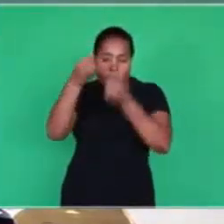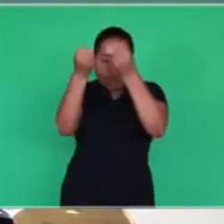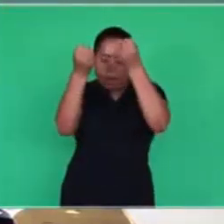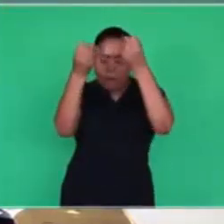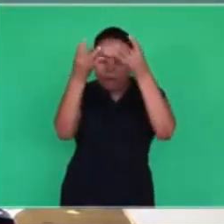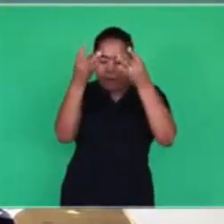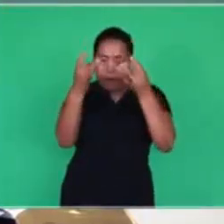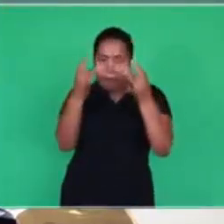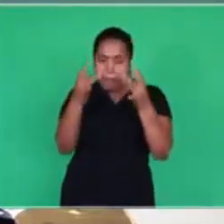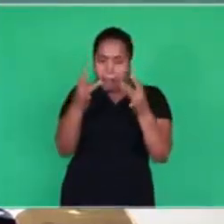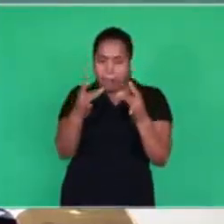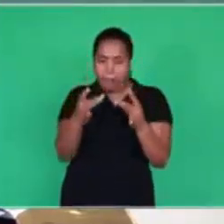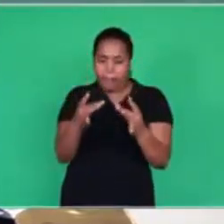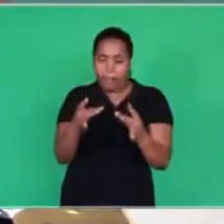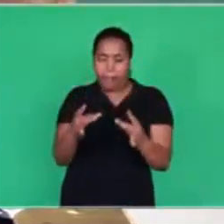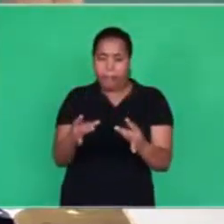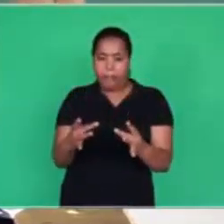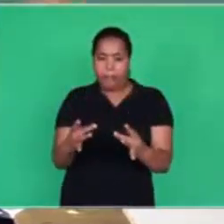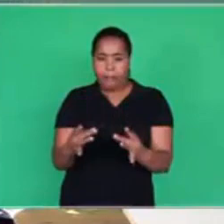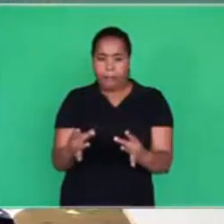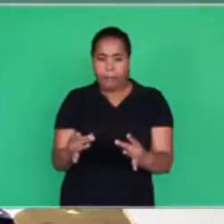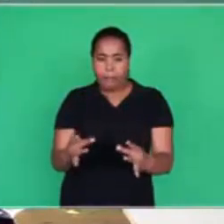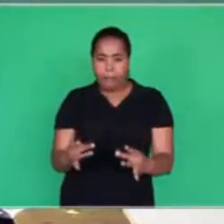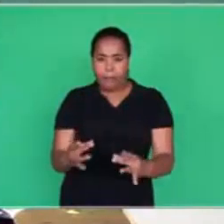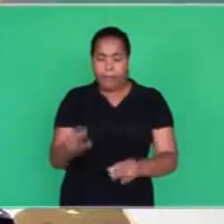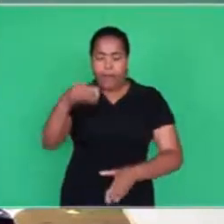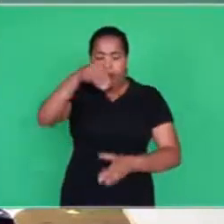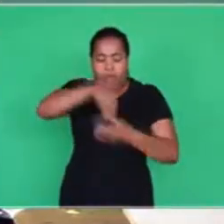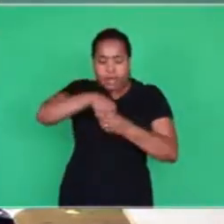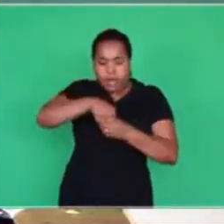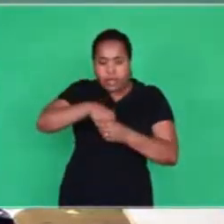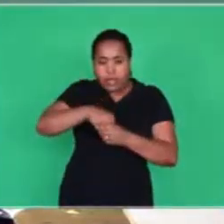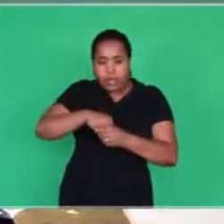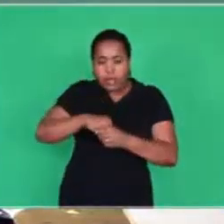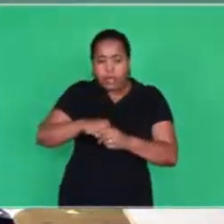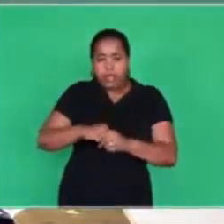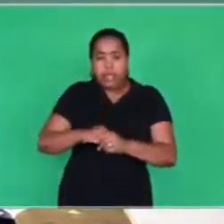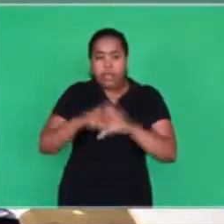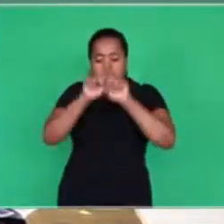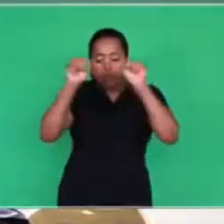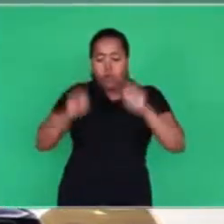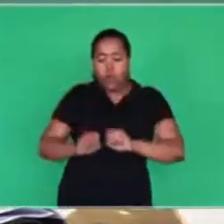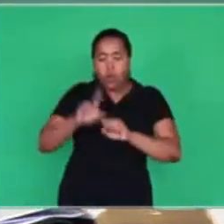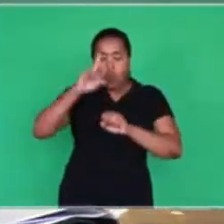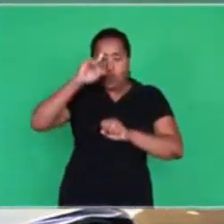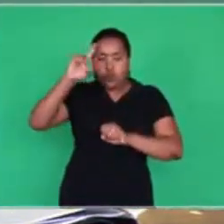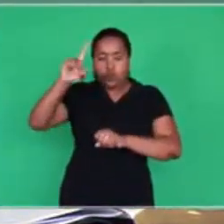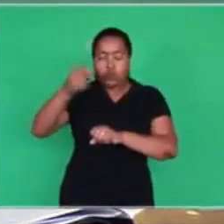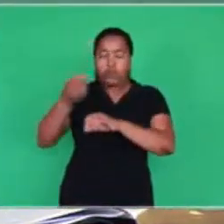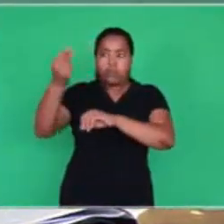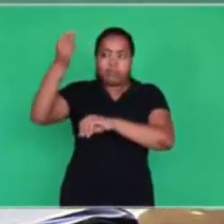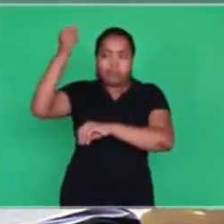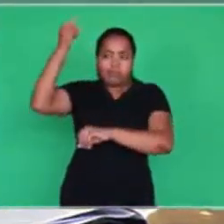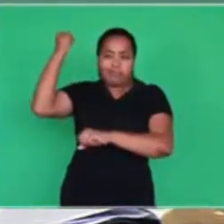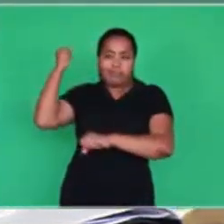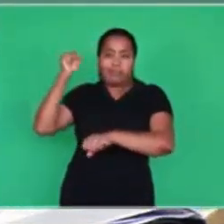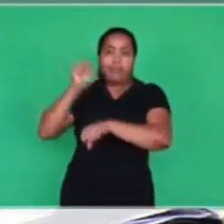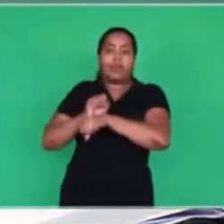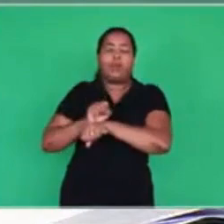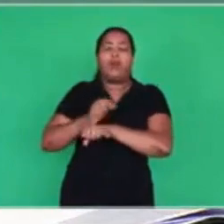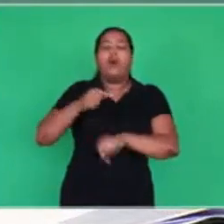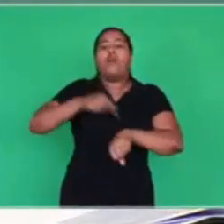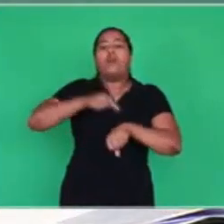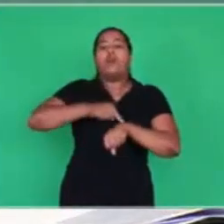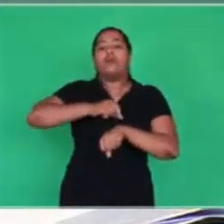a day known by all, nor darkness or light, a shadowy day, until